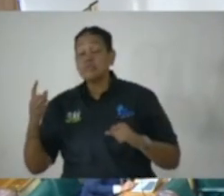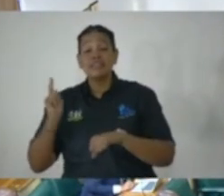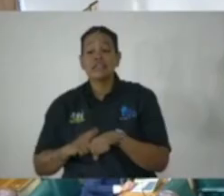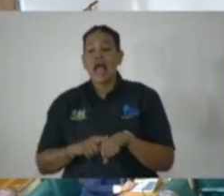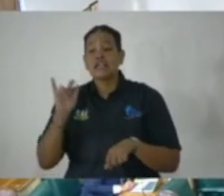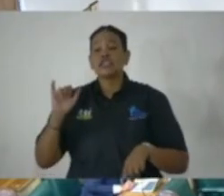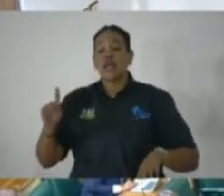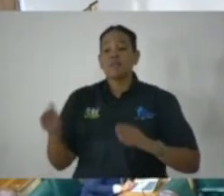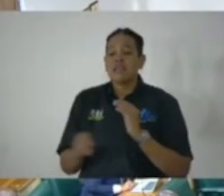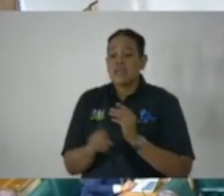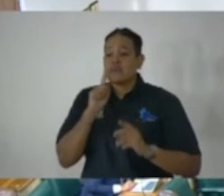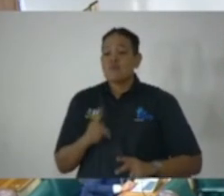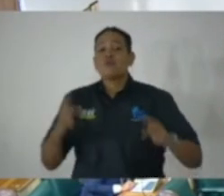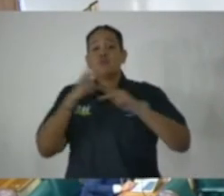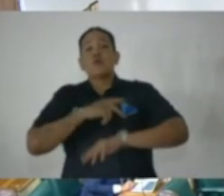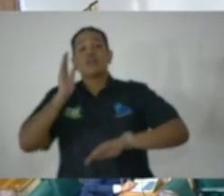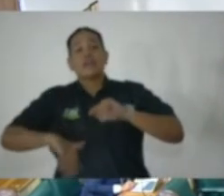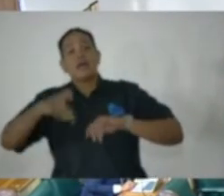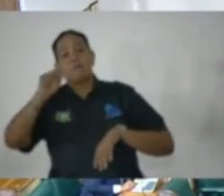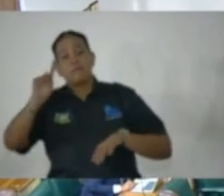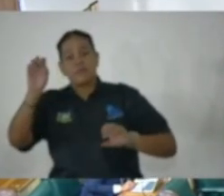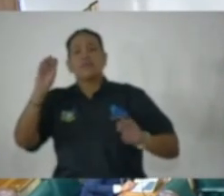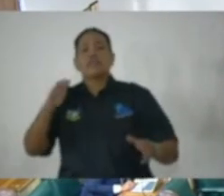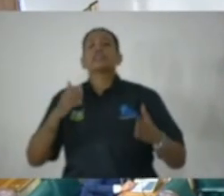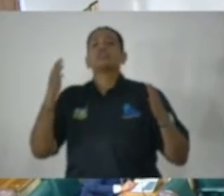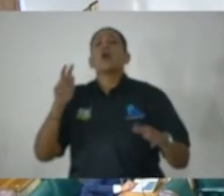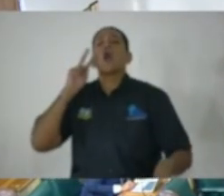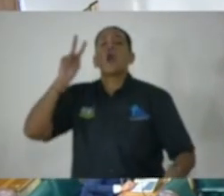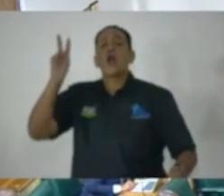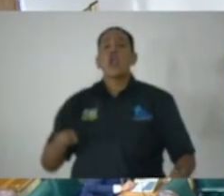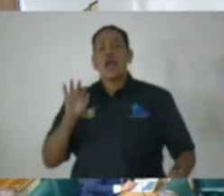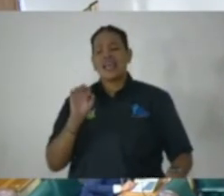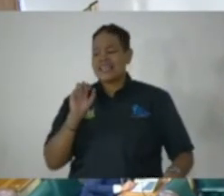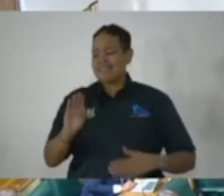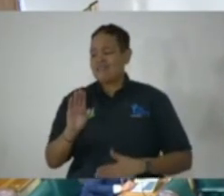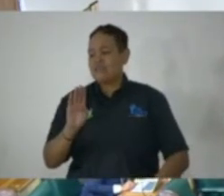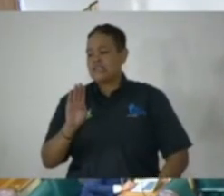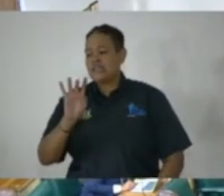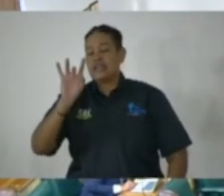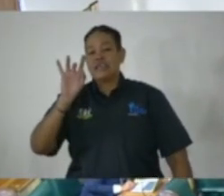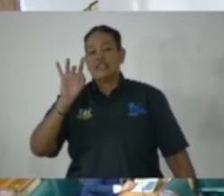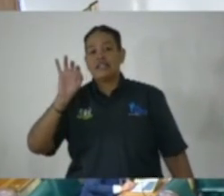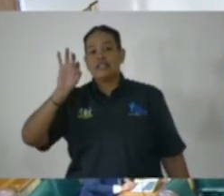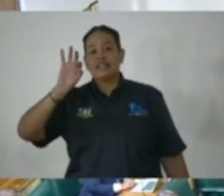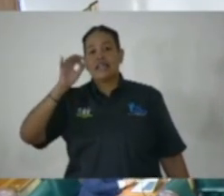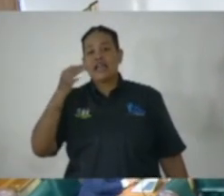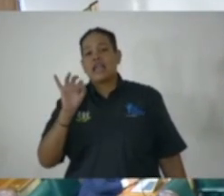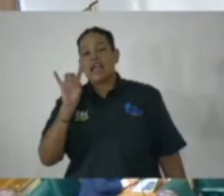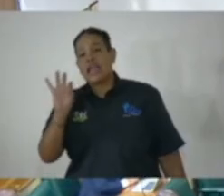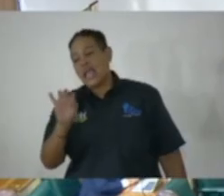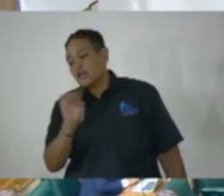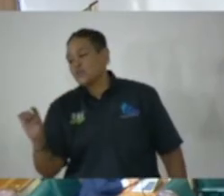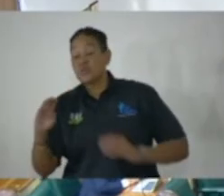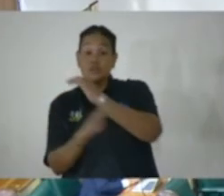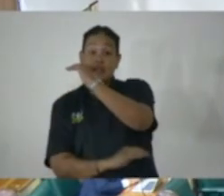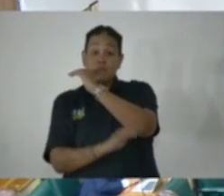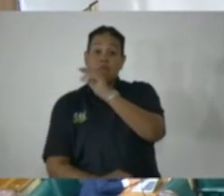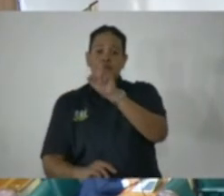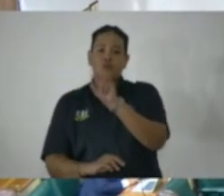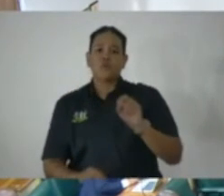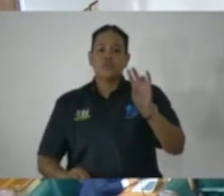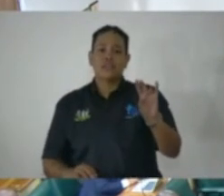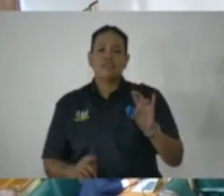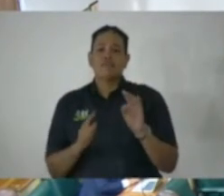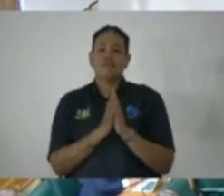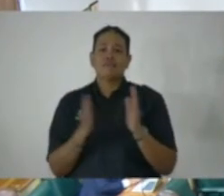that the JLP was worse than the PMP. Now look at February 1989 to September 2007.